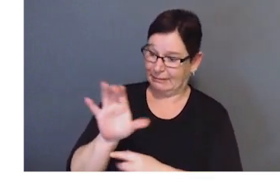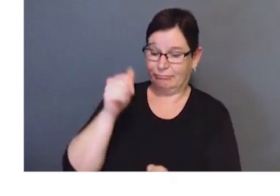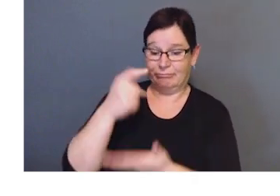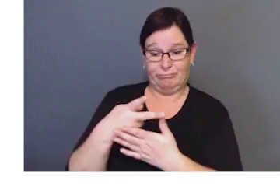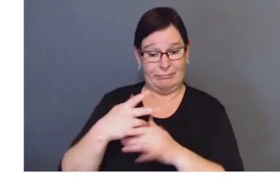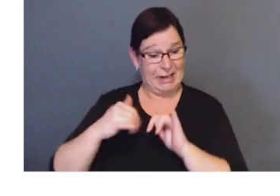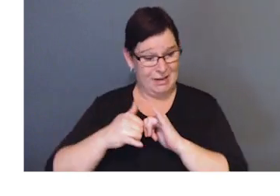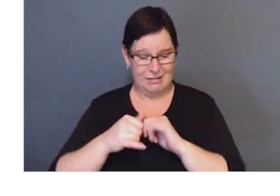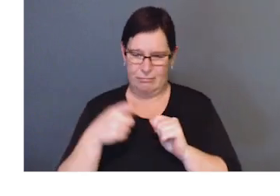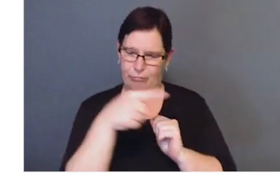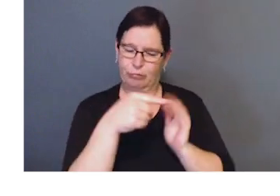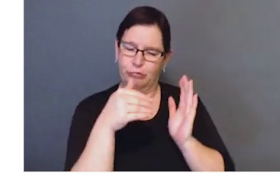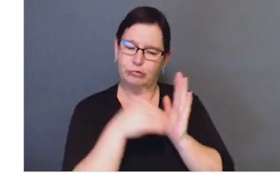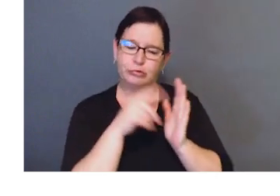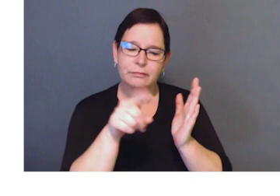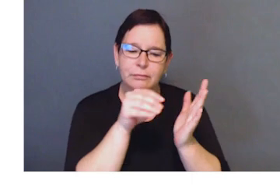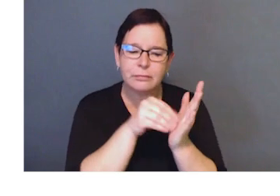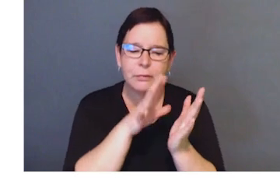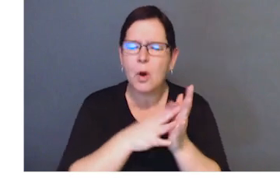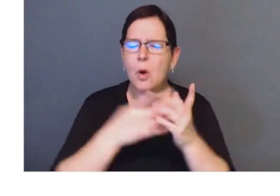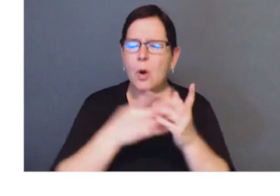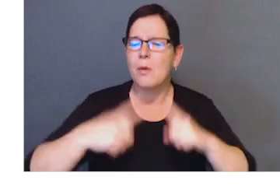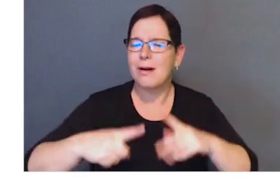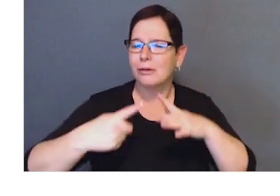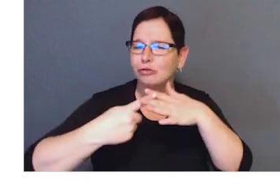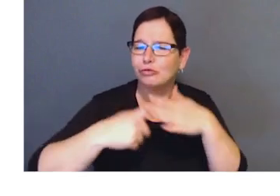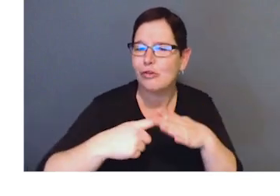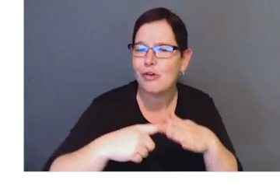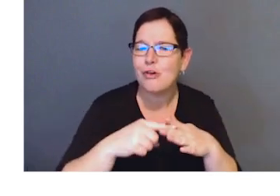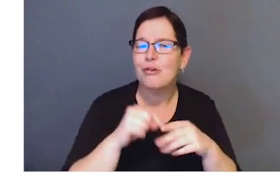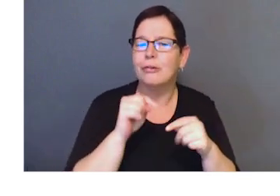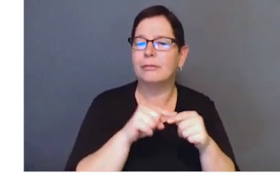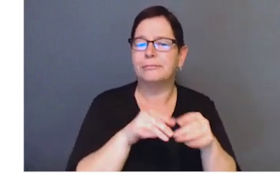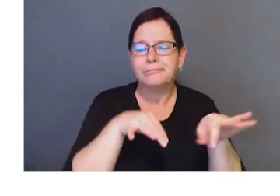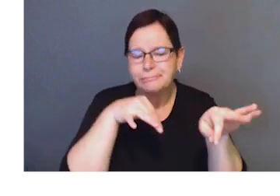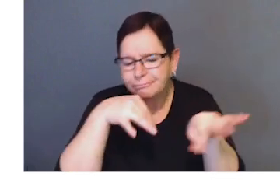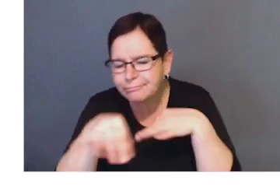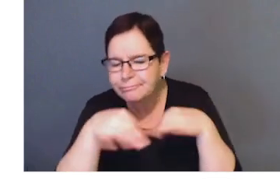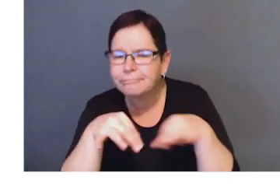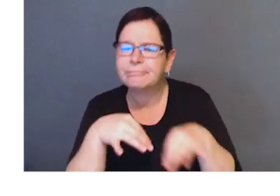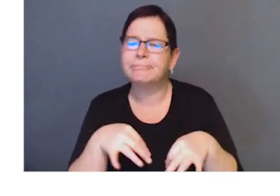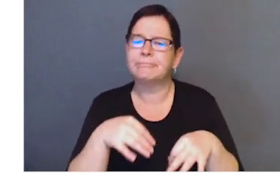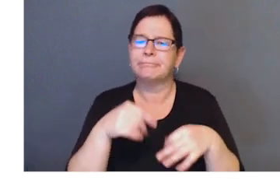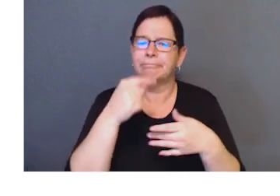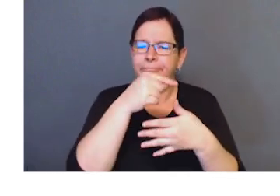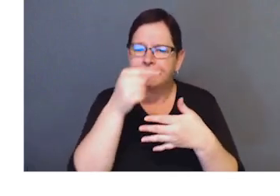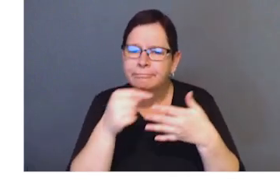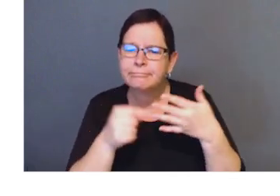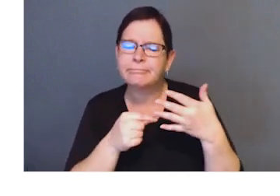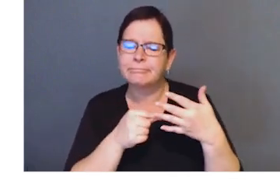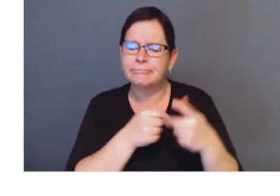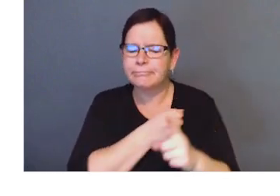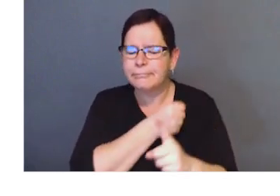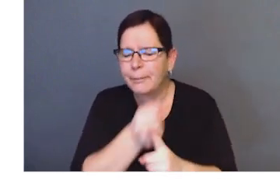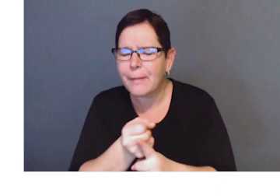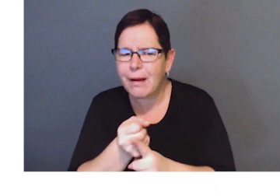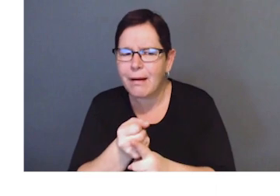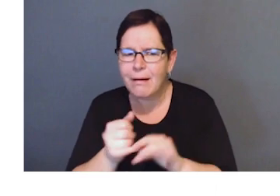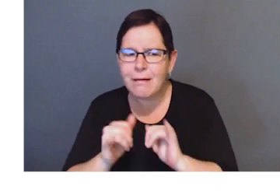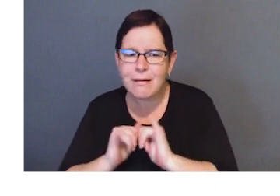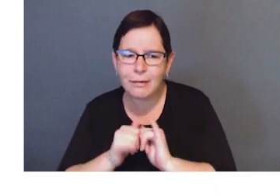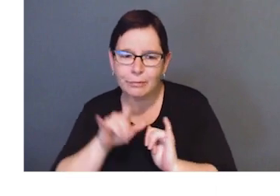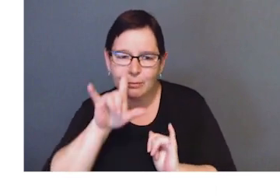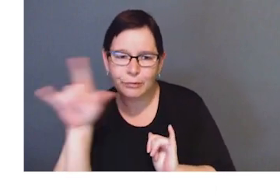the year you became markedly restricted in a particular category of impairment. We'll explain the